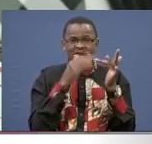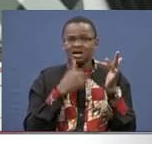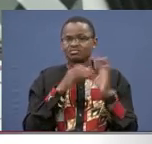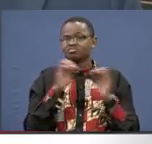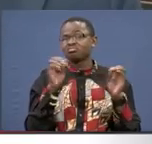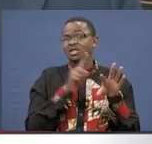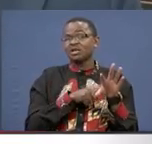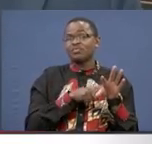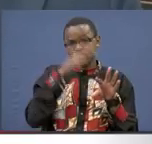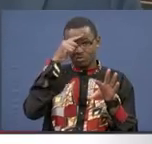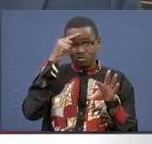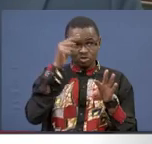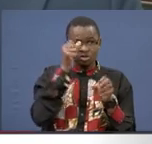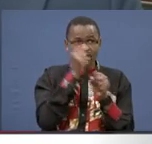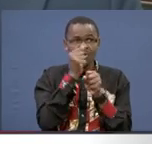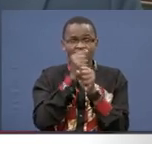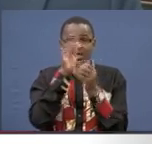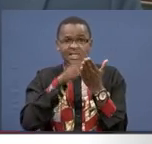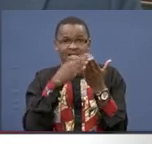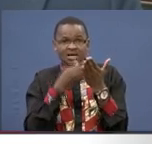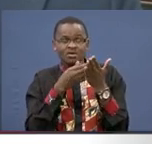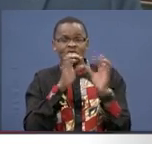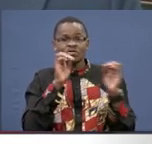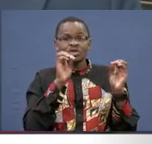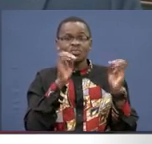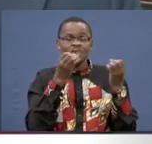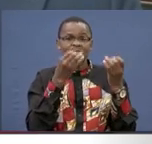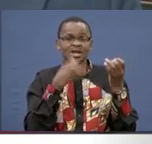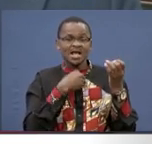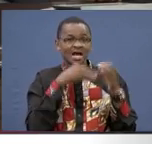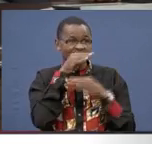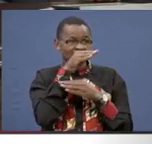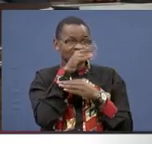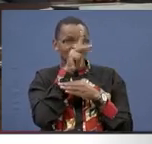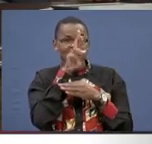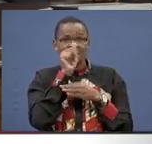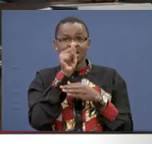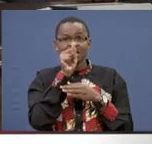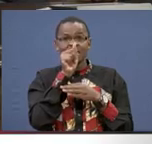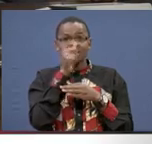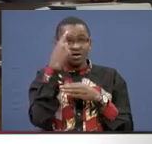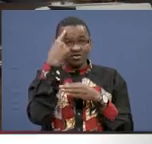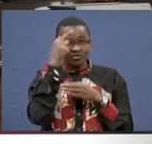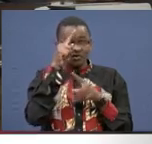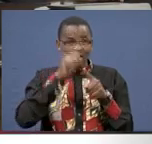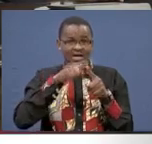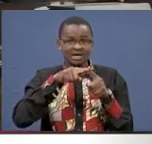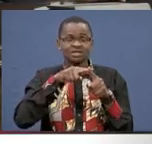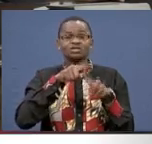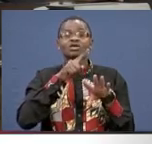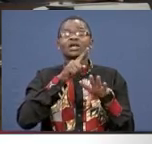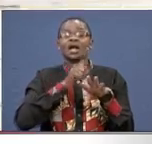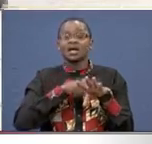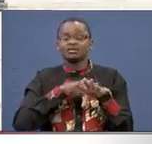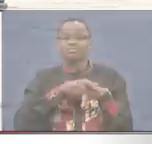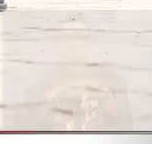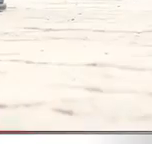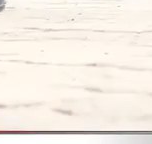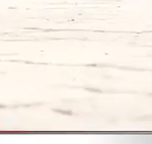time because of their work schedules, with most of them asking the KRA for an additional month.